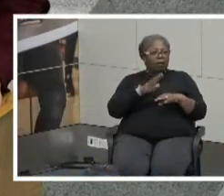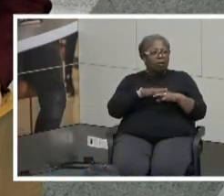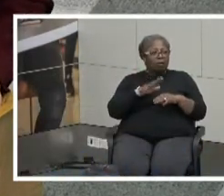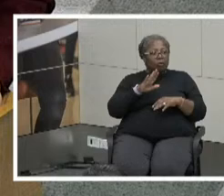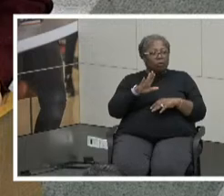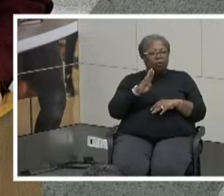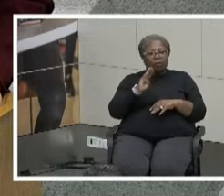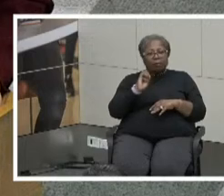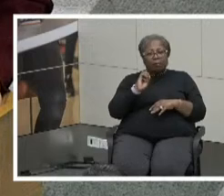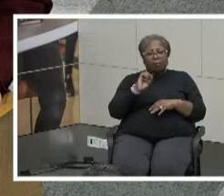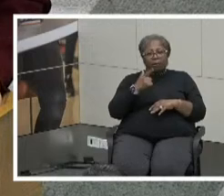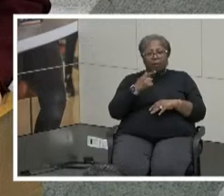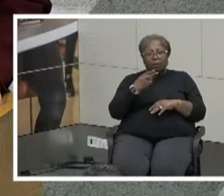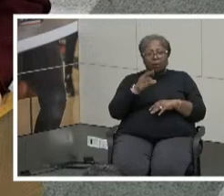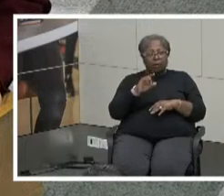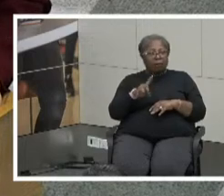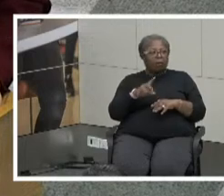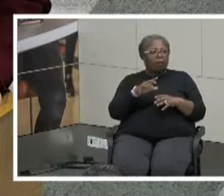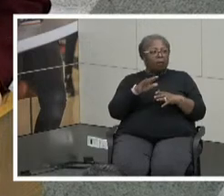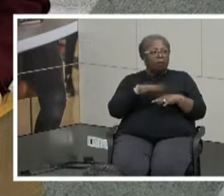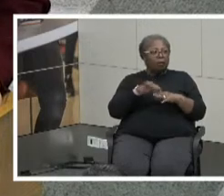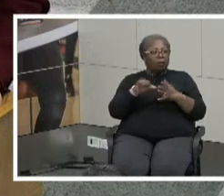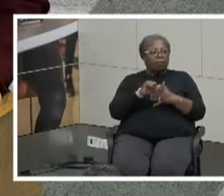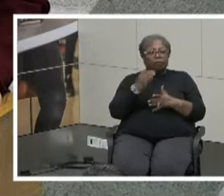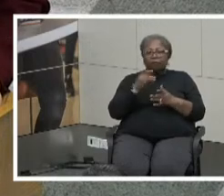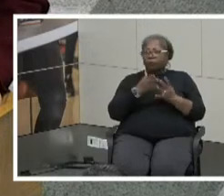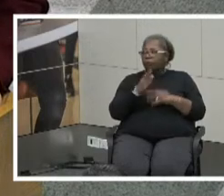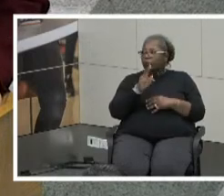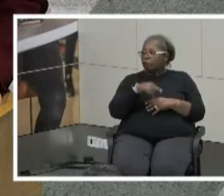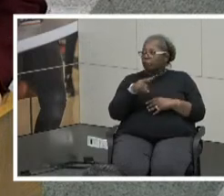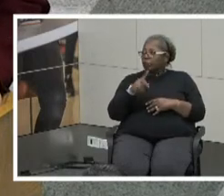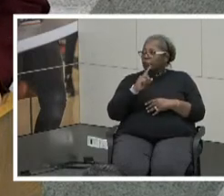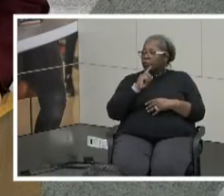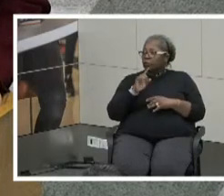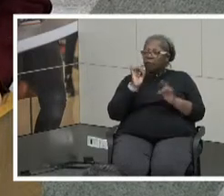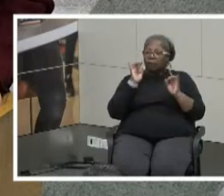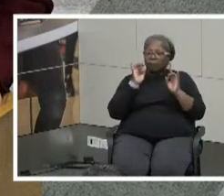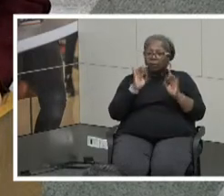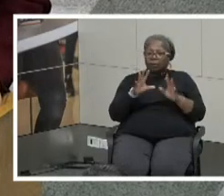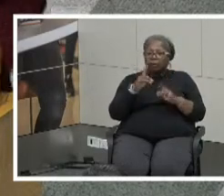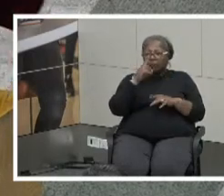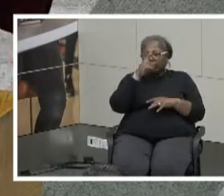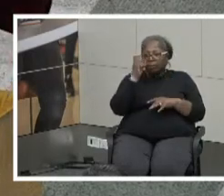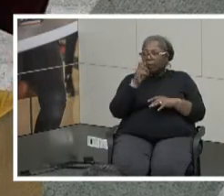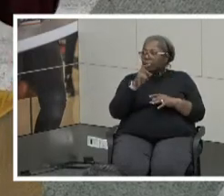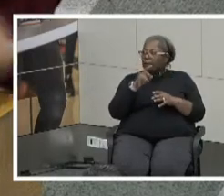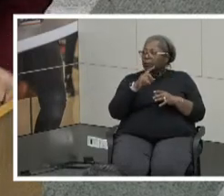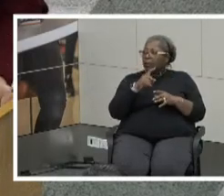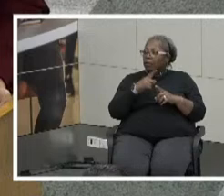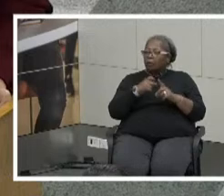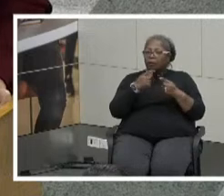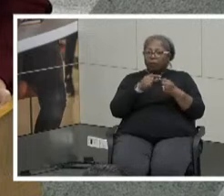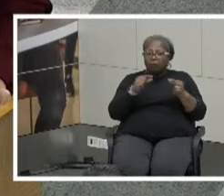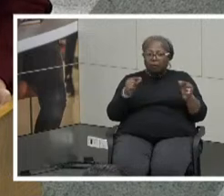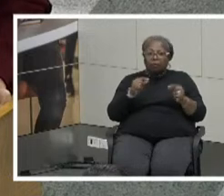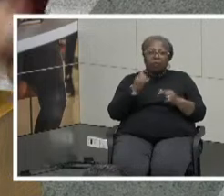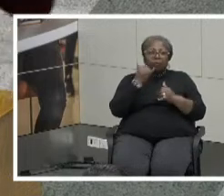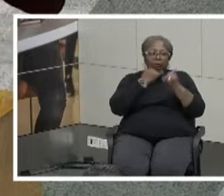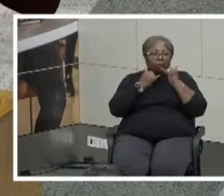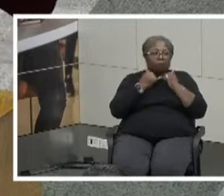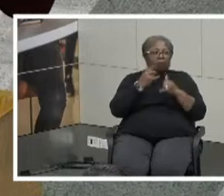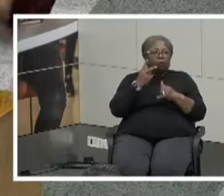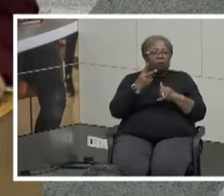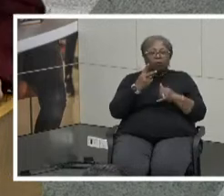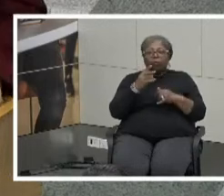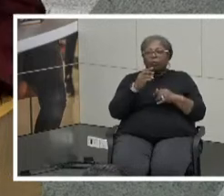behalf the report on packet Pages 15- 22 is pitiful because besides grammatical and logical errors the